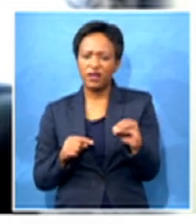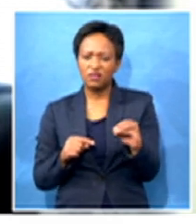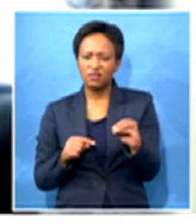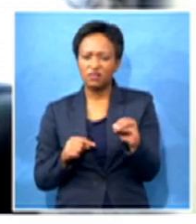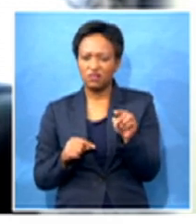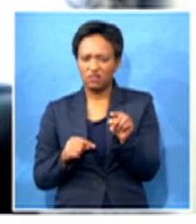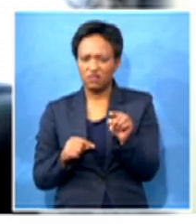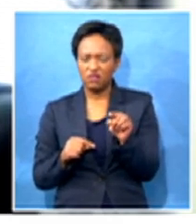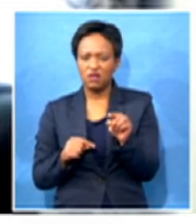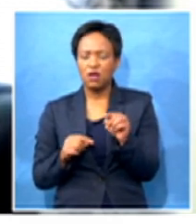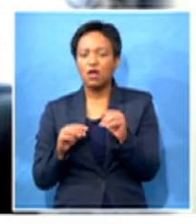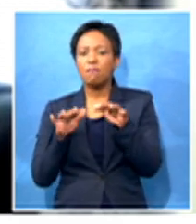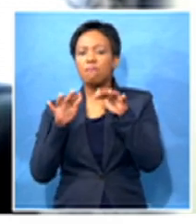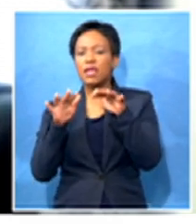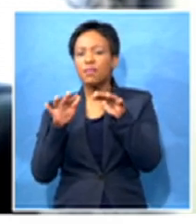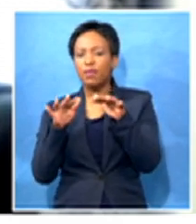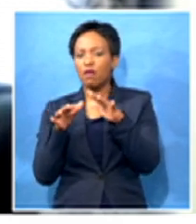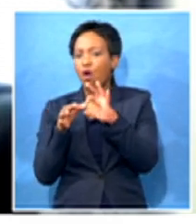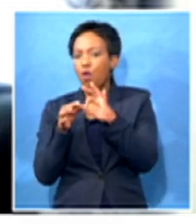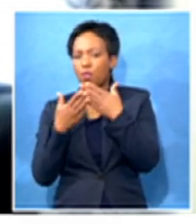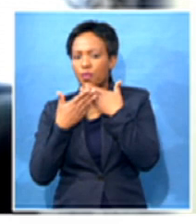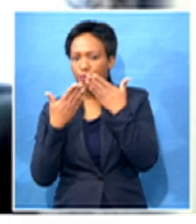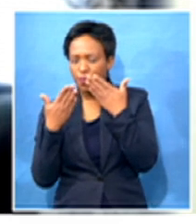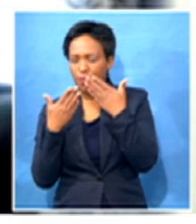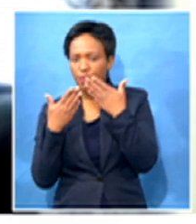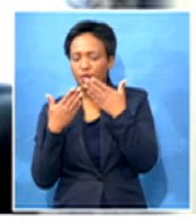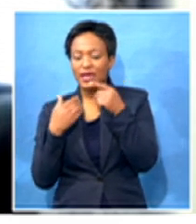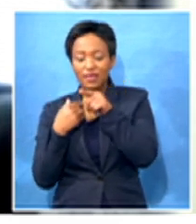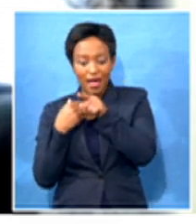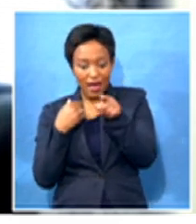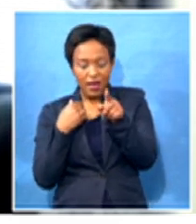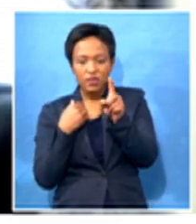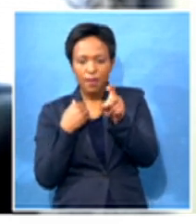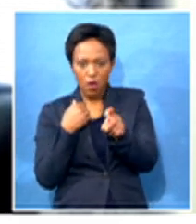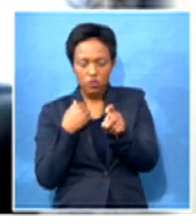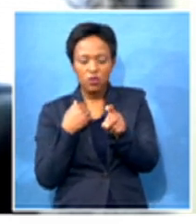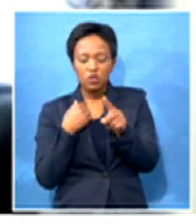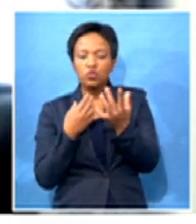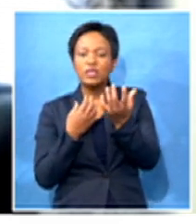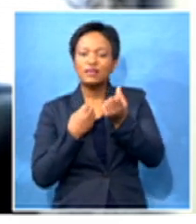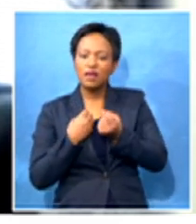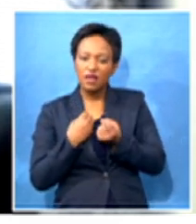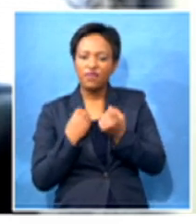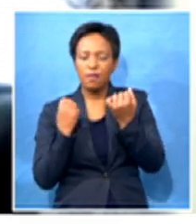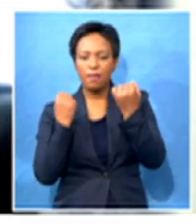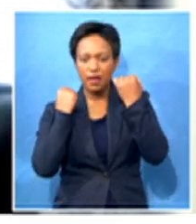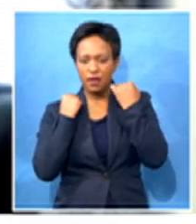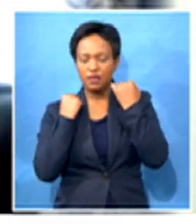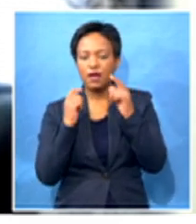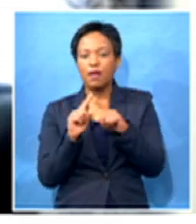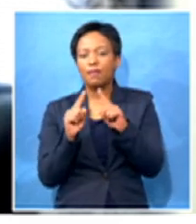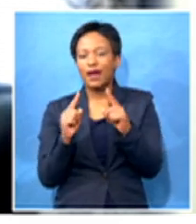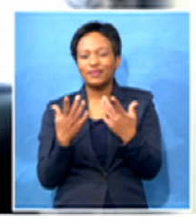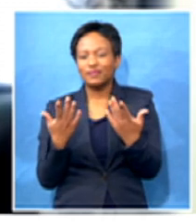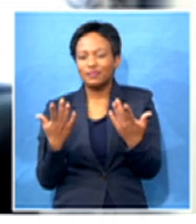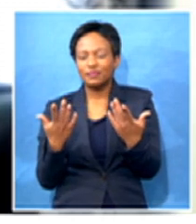2,400 homeless people who were supposed to receive their blankets. And for the fact that we didn't